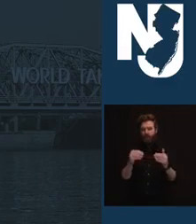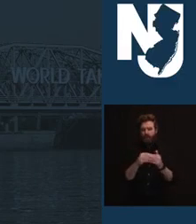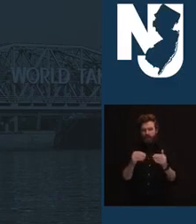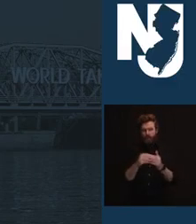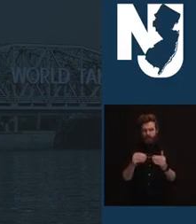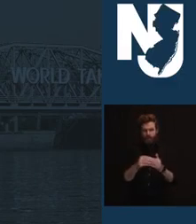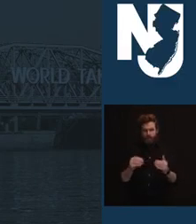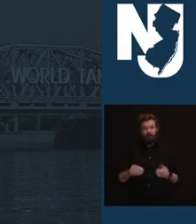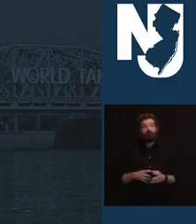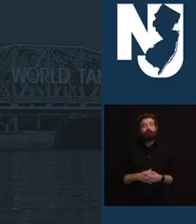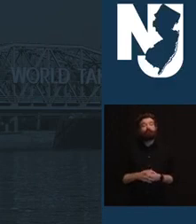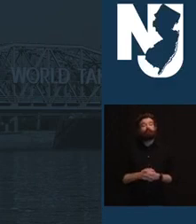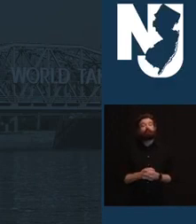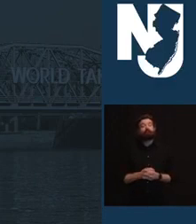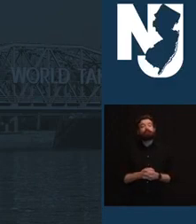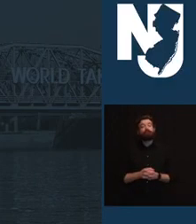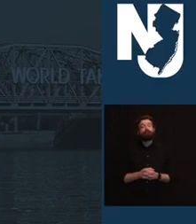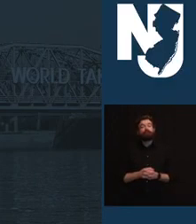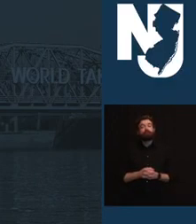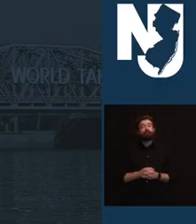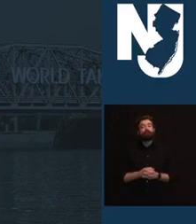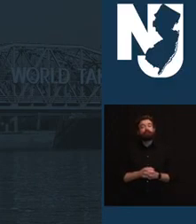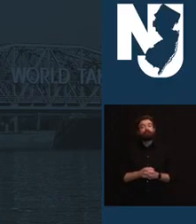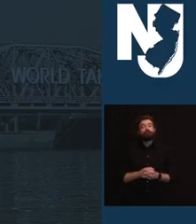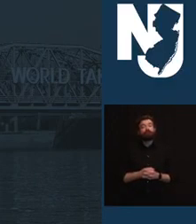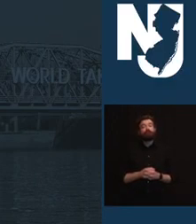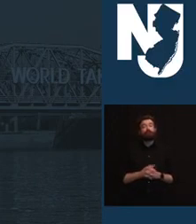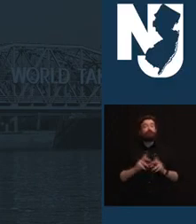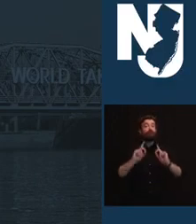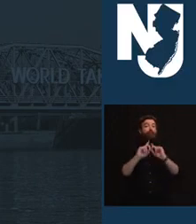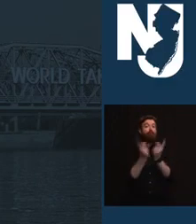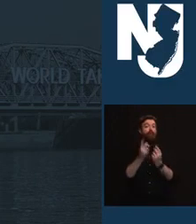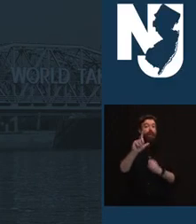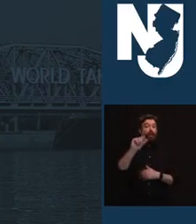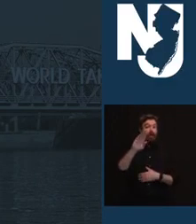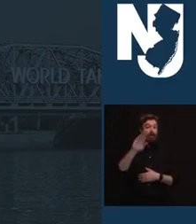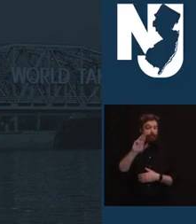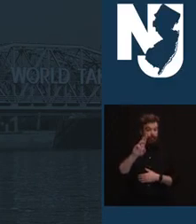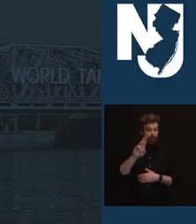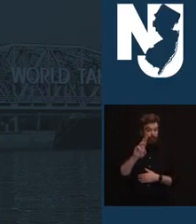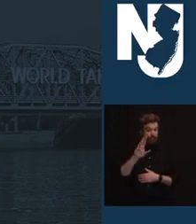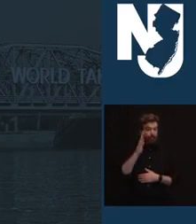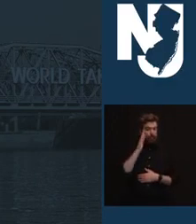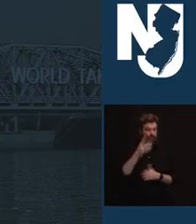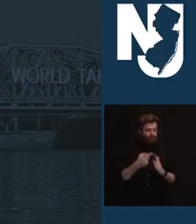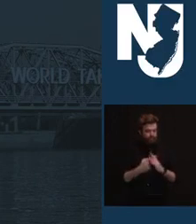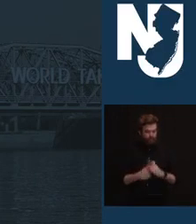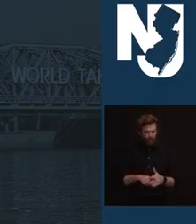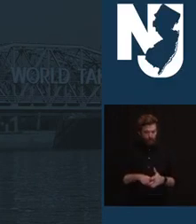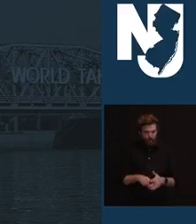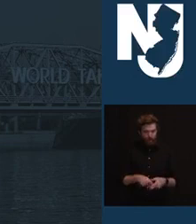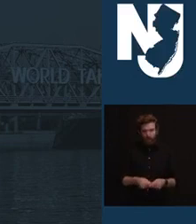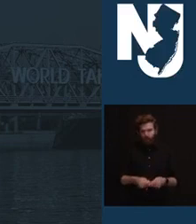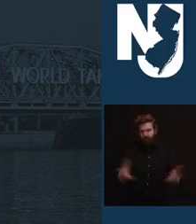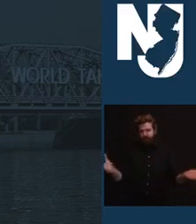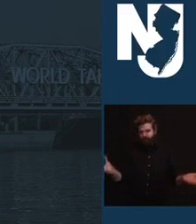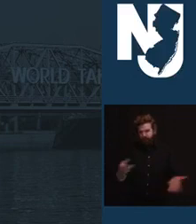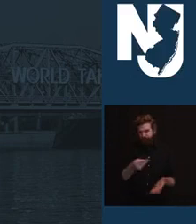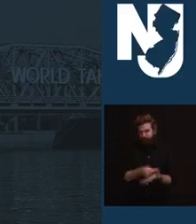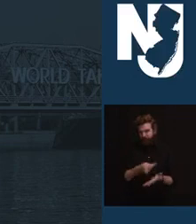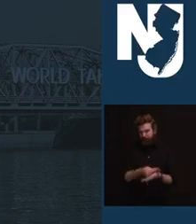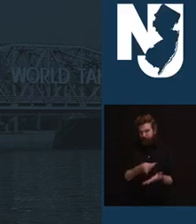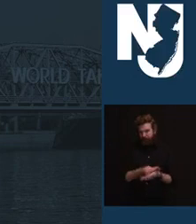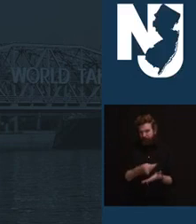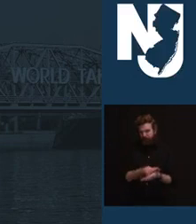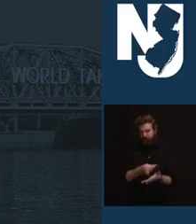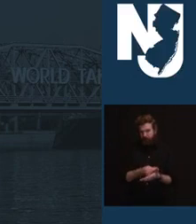on schedule to process payments for the first 2 weeks of eligibility this weekend. If all goes as planned, eligible